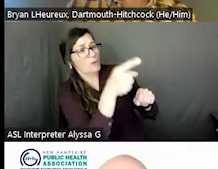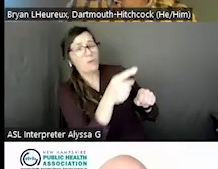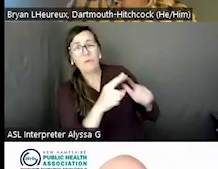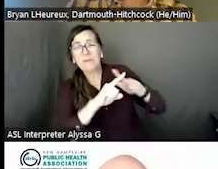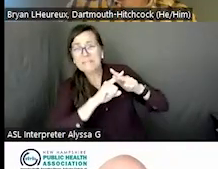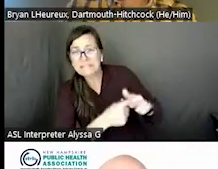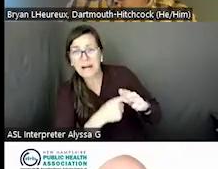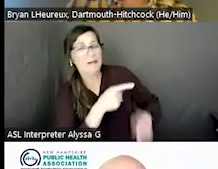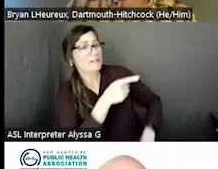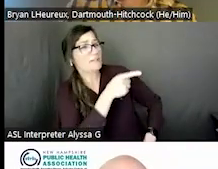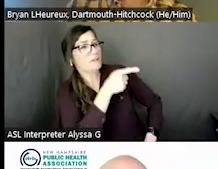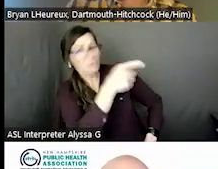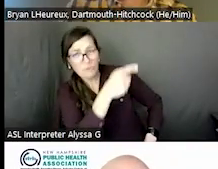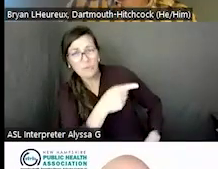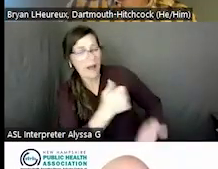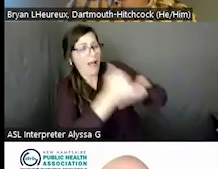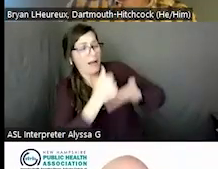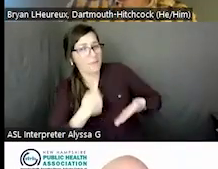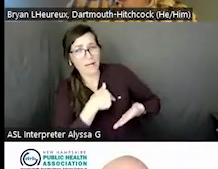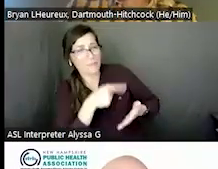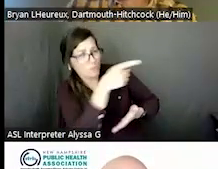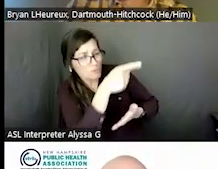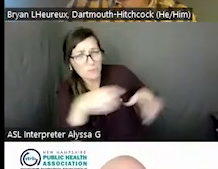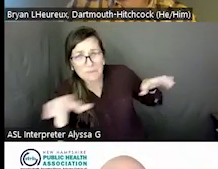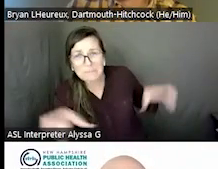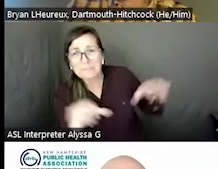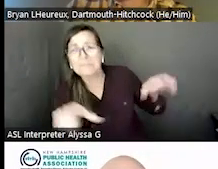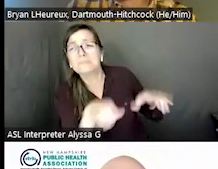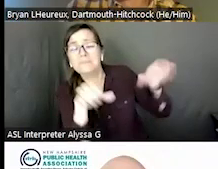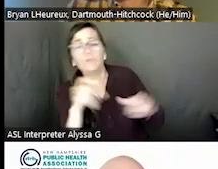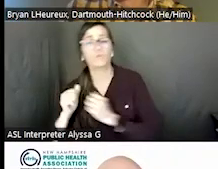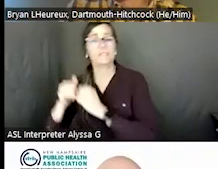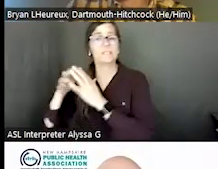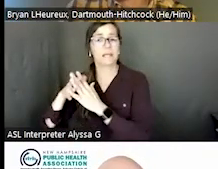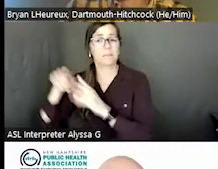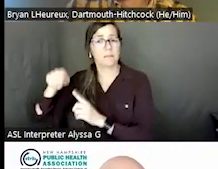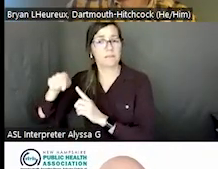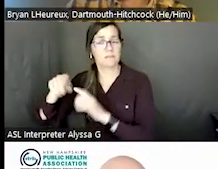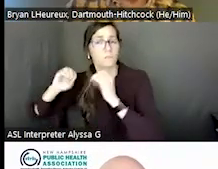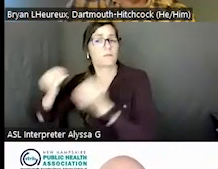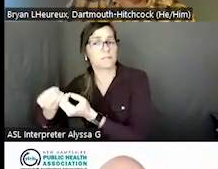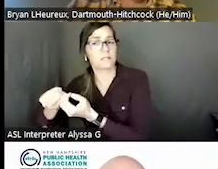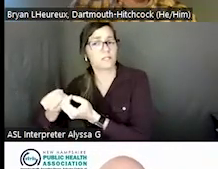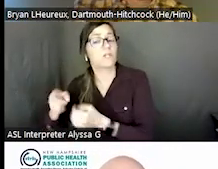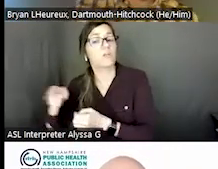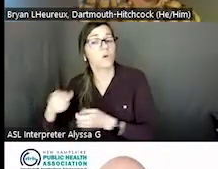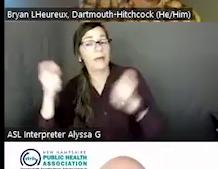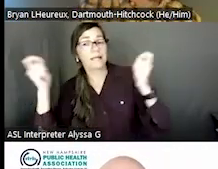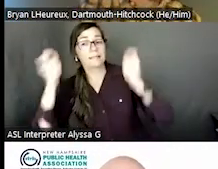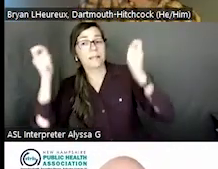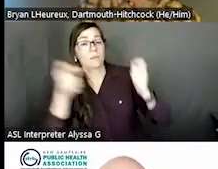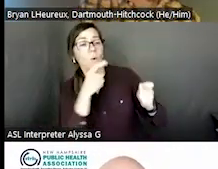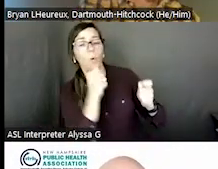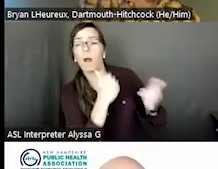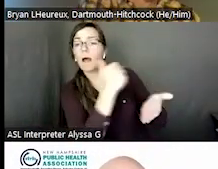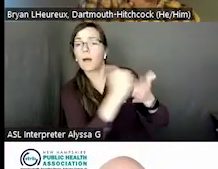the Abrego family had played in getting Fuerza Unida organized. And they were celebrating the presence of these